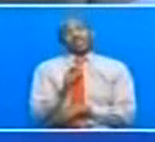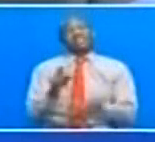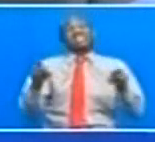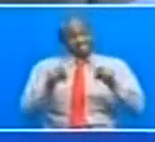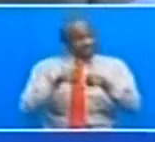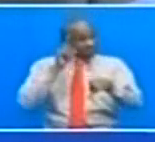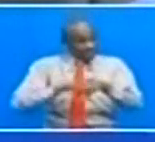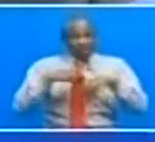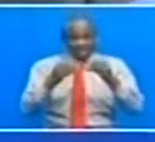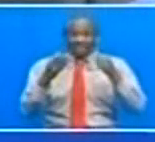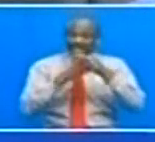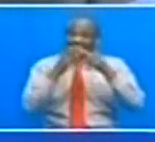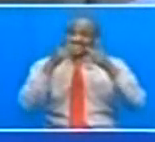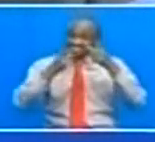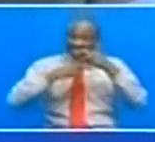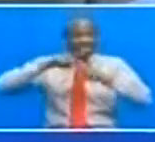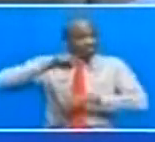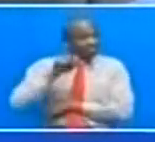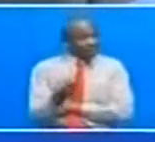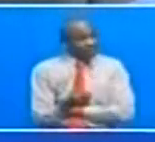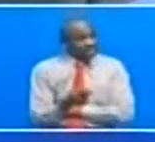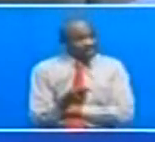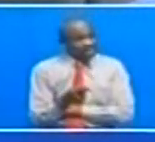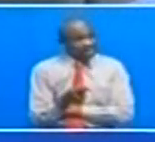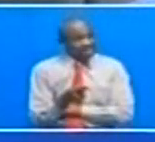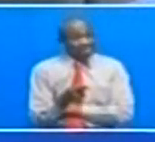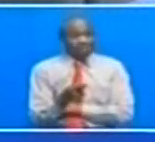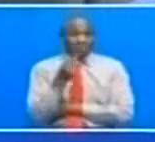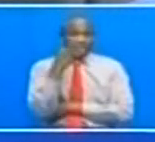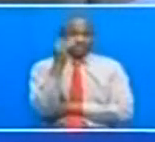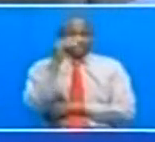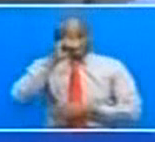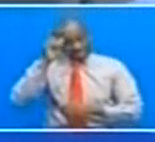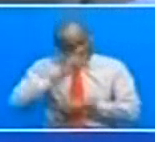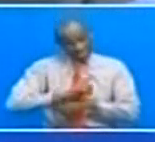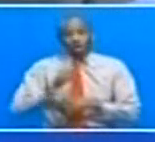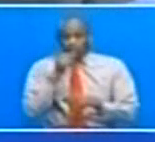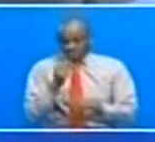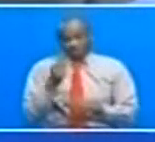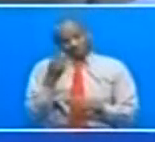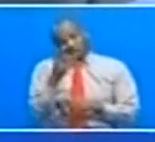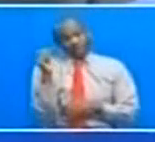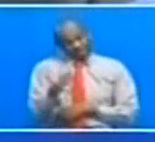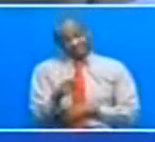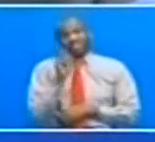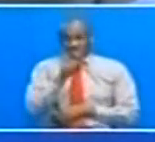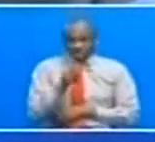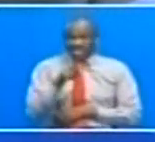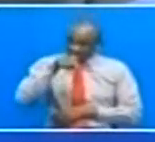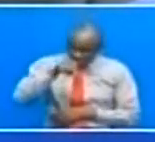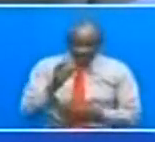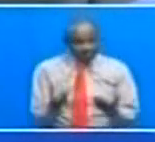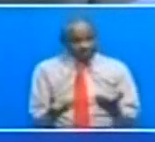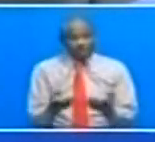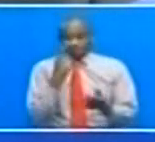time, giving 96,000 30 days old chick. That's 1 month old chick. Why we have